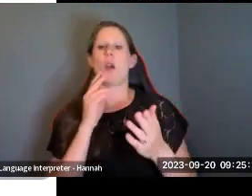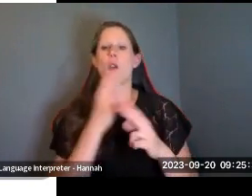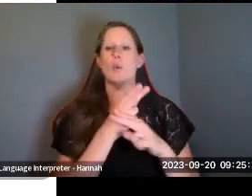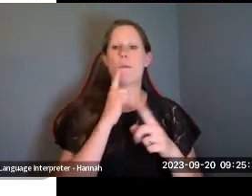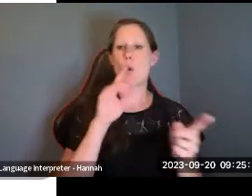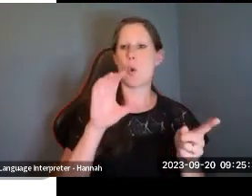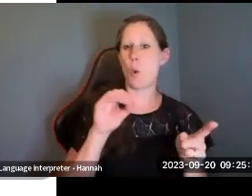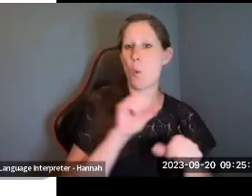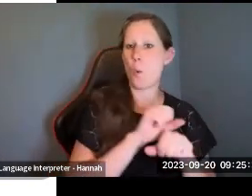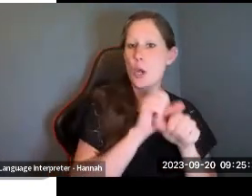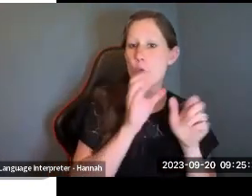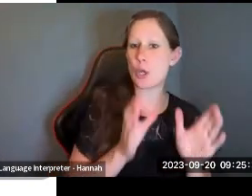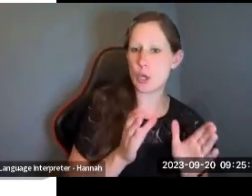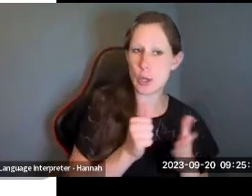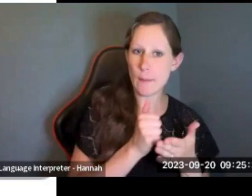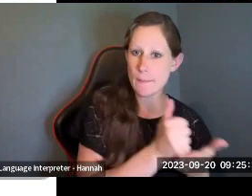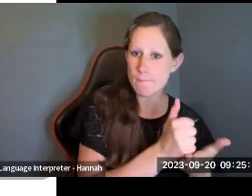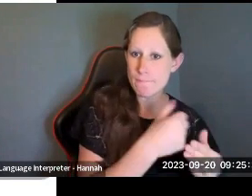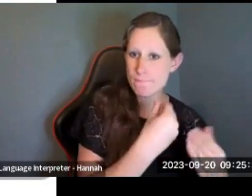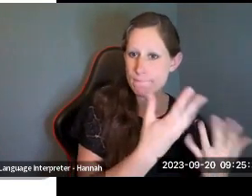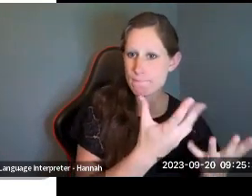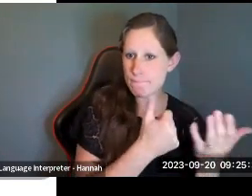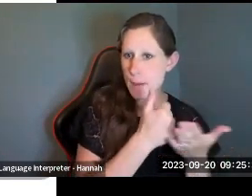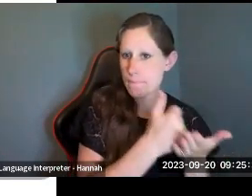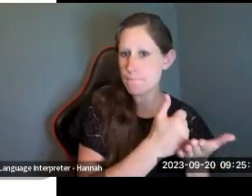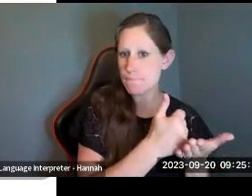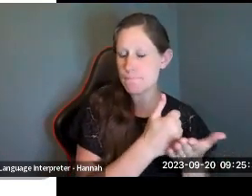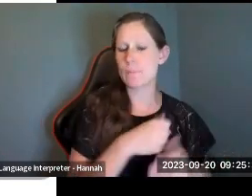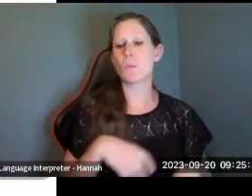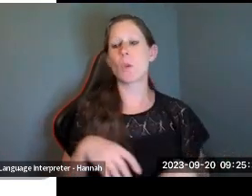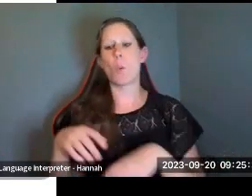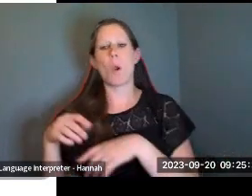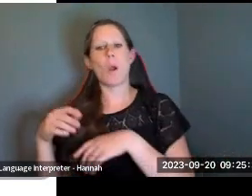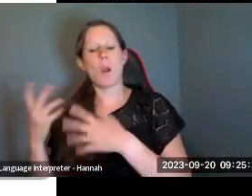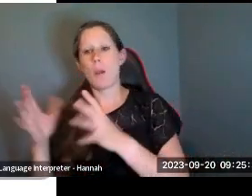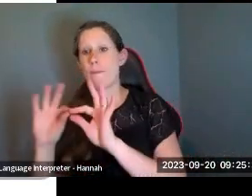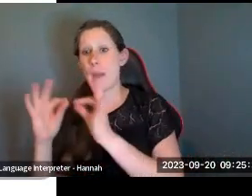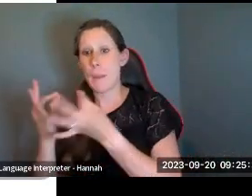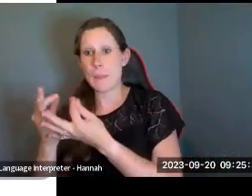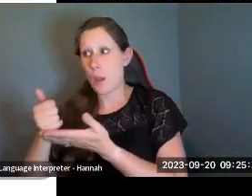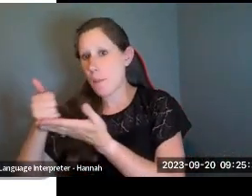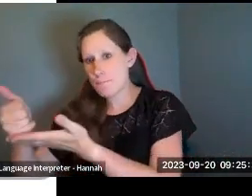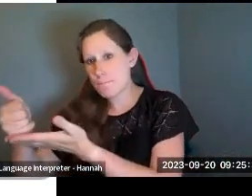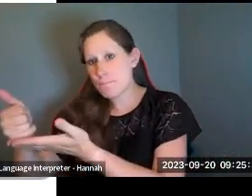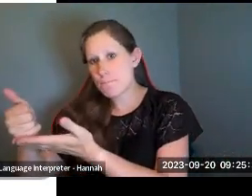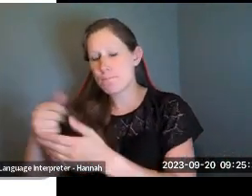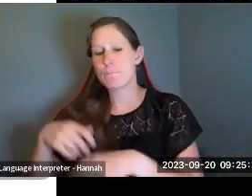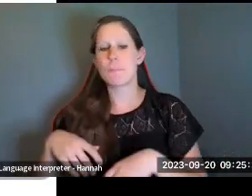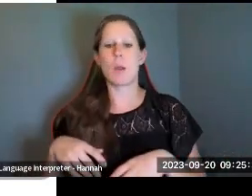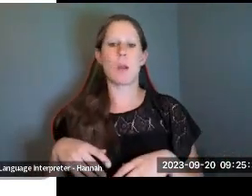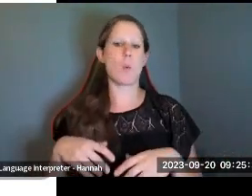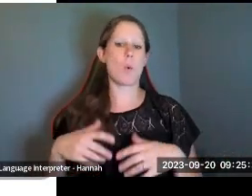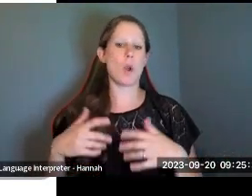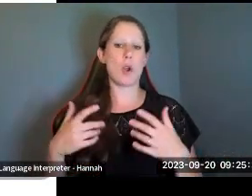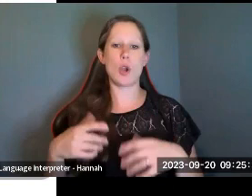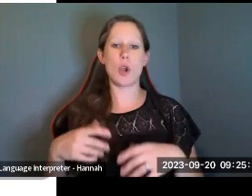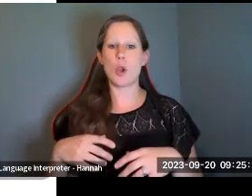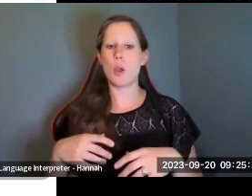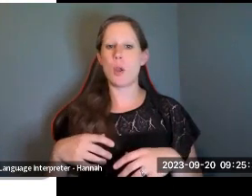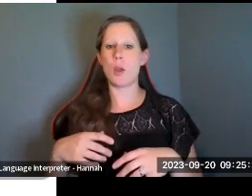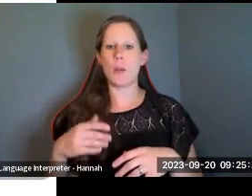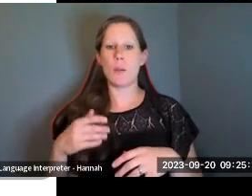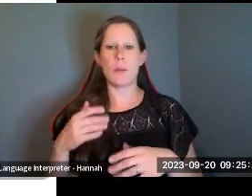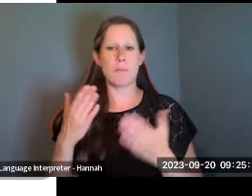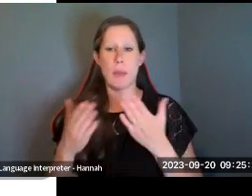to provide assistance to a family member, or as a side